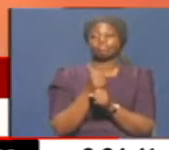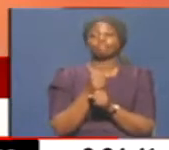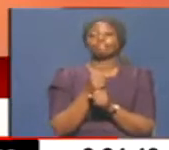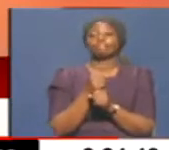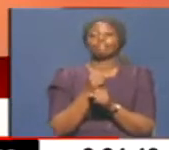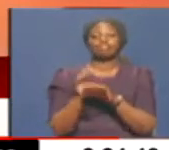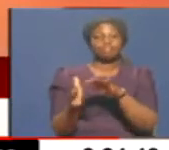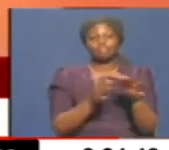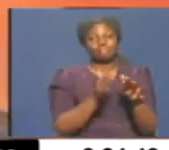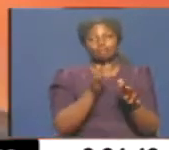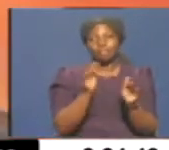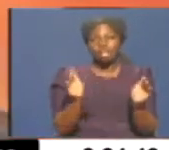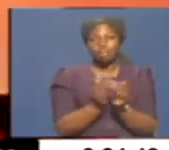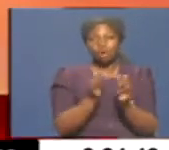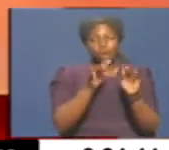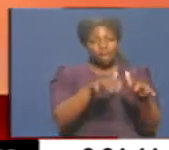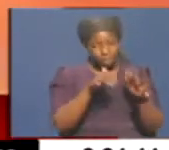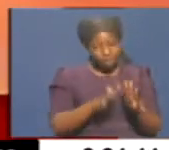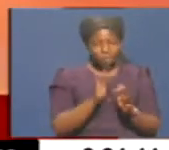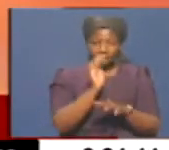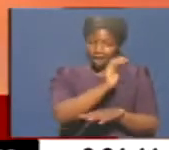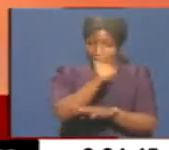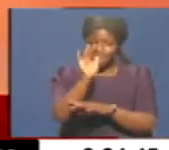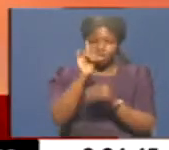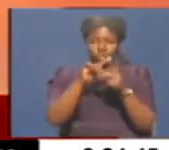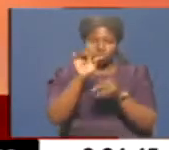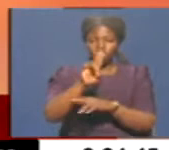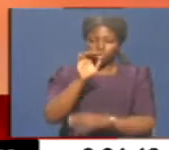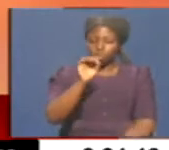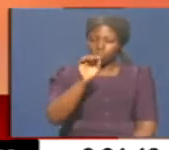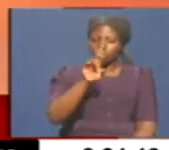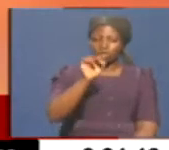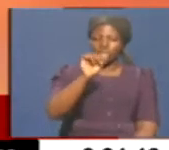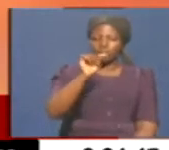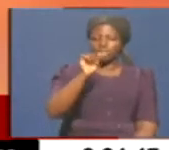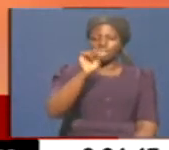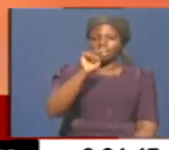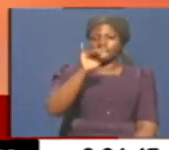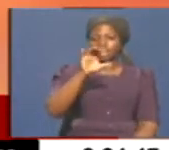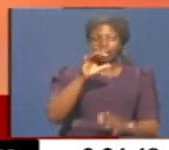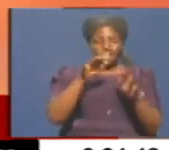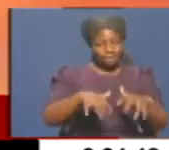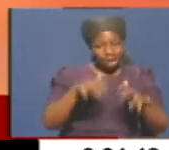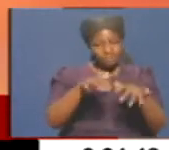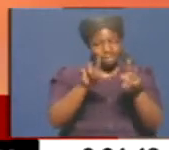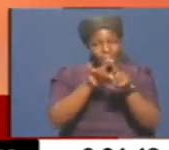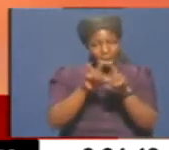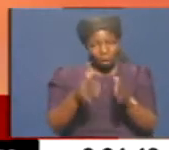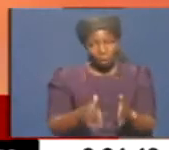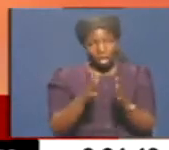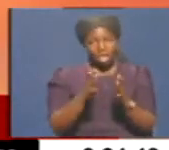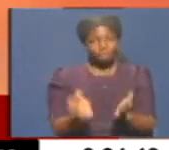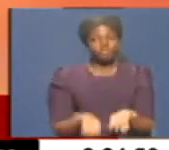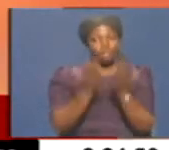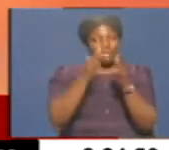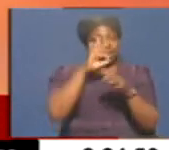Smallholder farmers have been urged to embrace organic farming as a means of improving income and boosting healthy living.